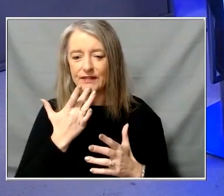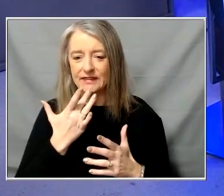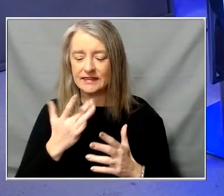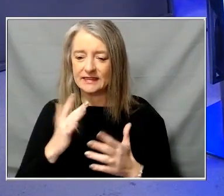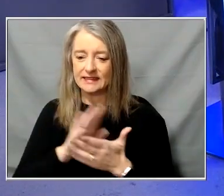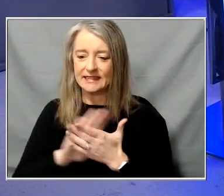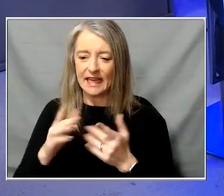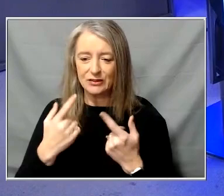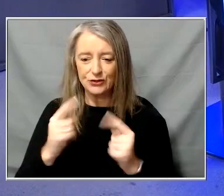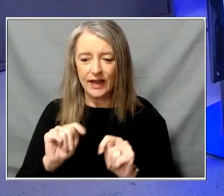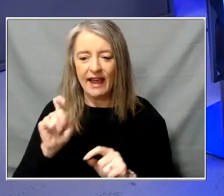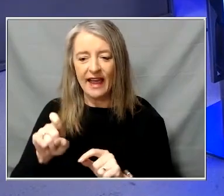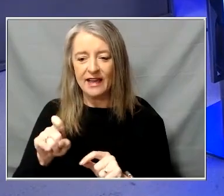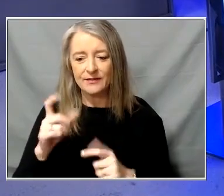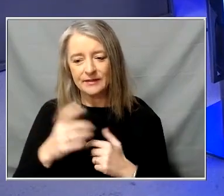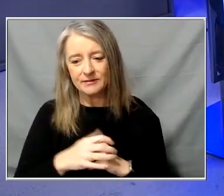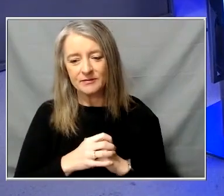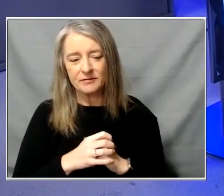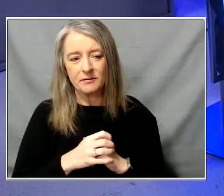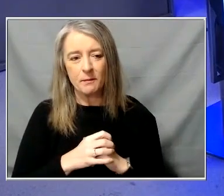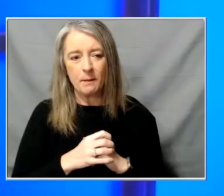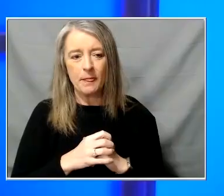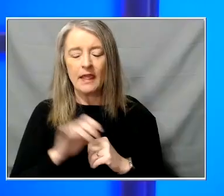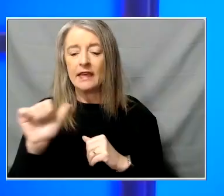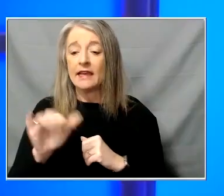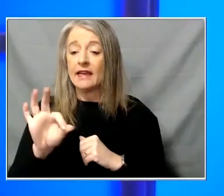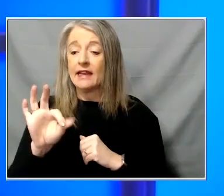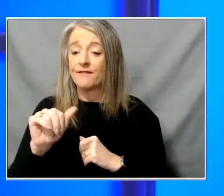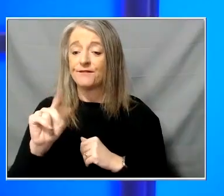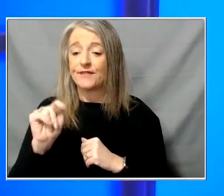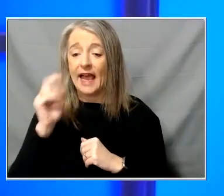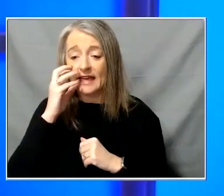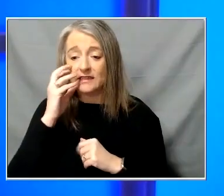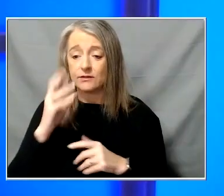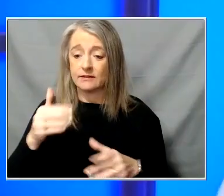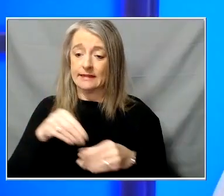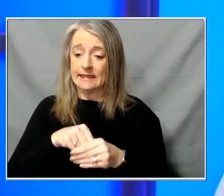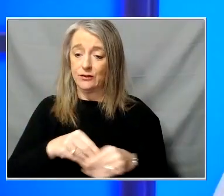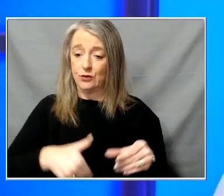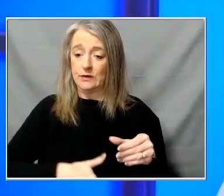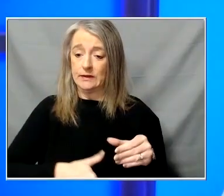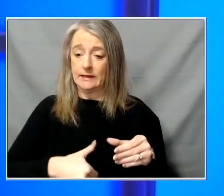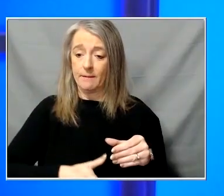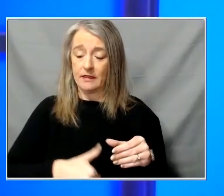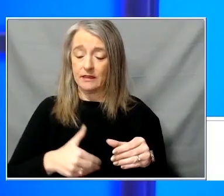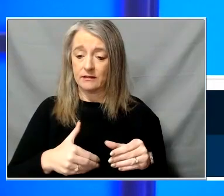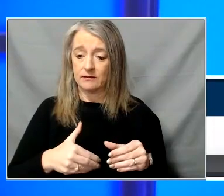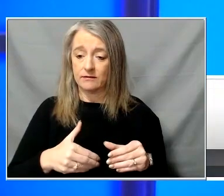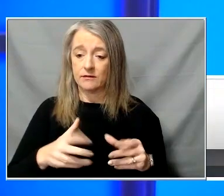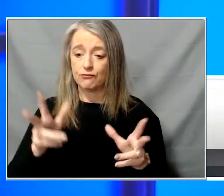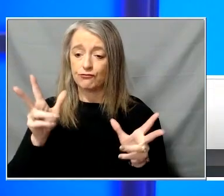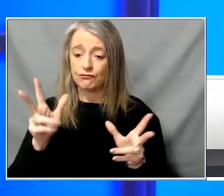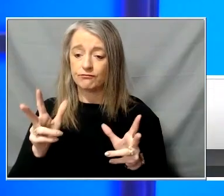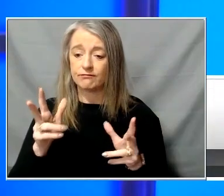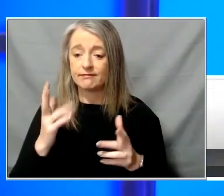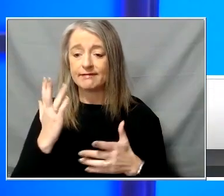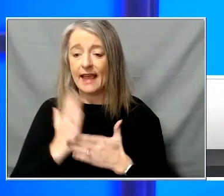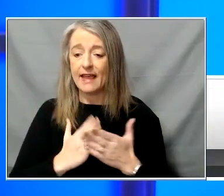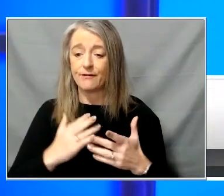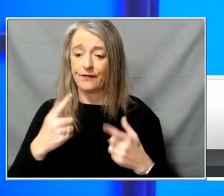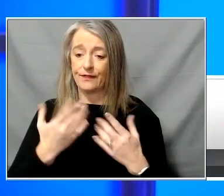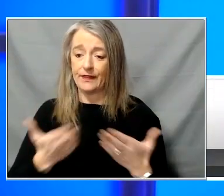it isn't gonna happen. Yeah, any fat that enters the stomach, there are receptors in the stomach that send a signal